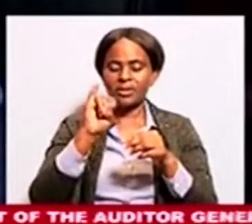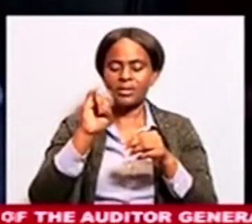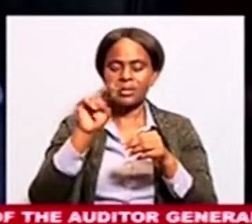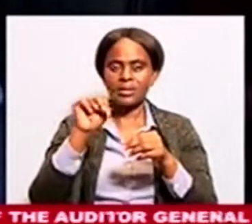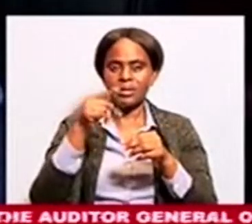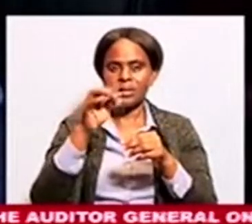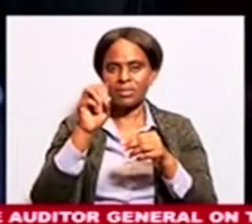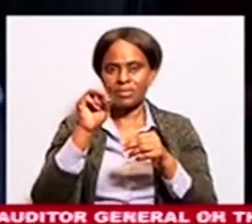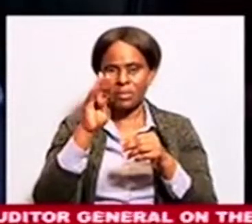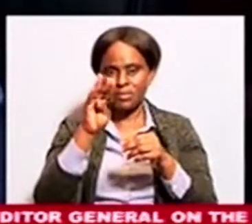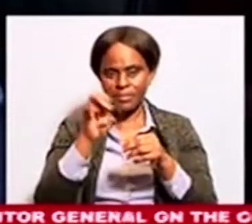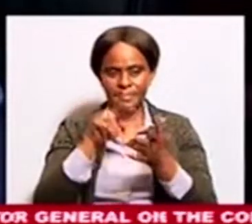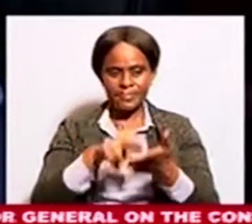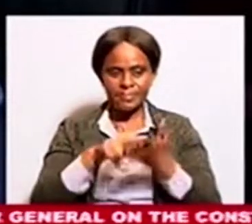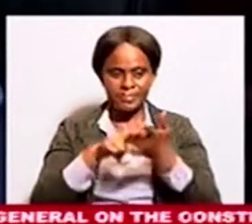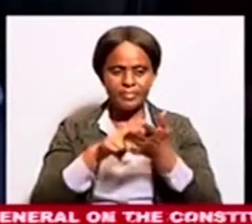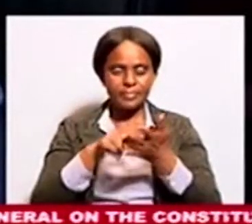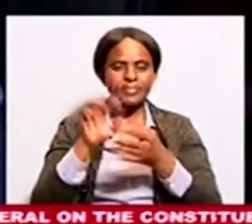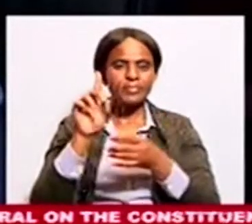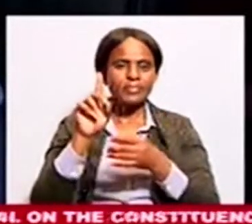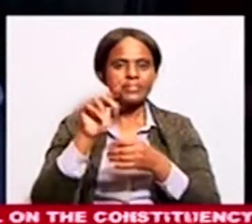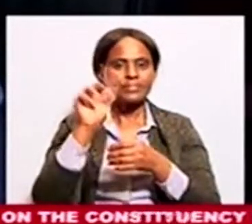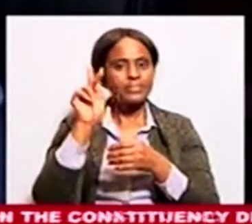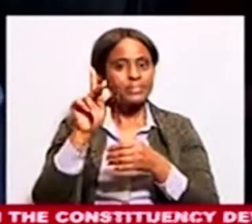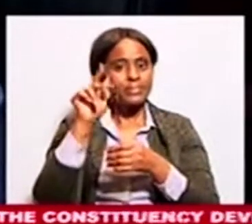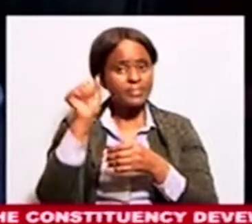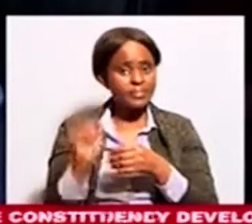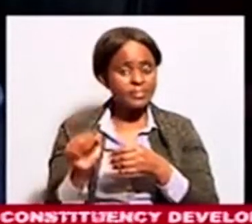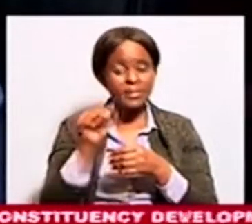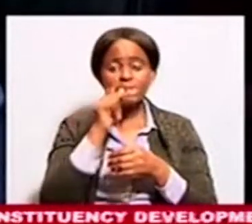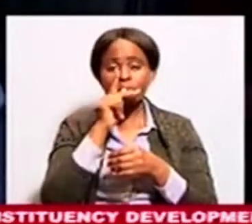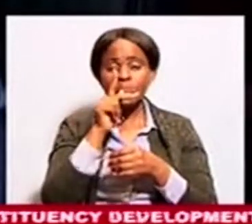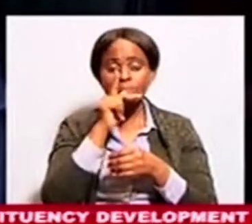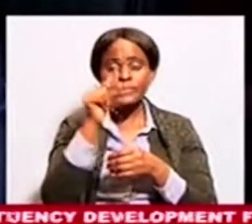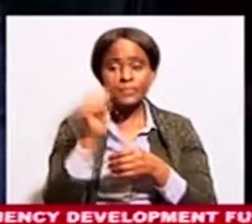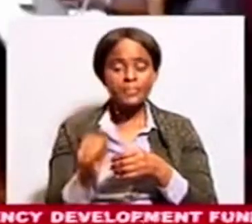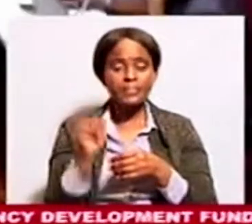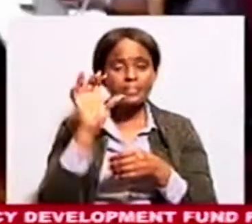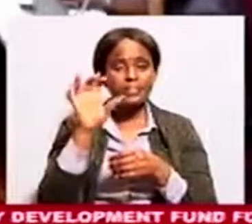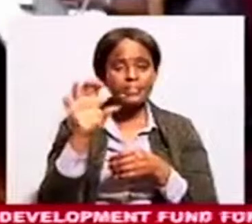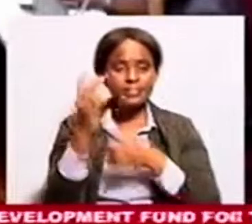Dundumwes constituency in Kalomo Southern Province. You're welcome and compliments of the season.